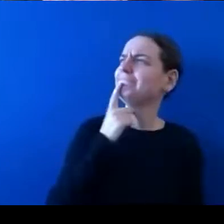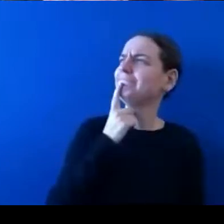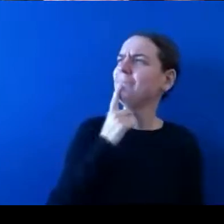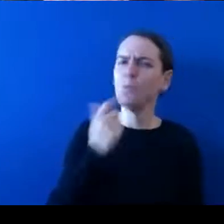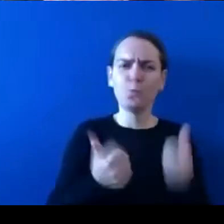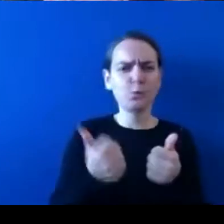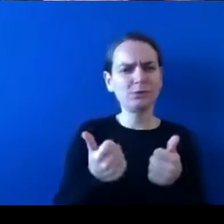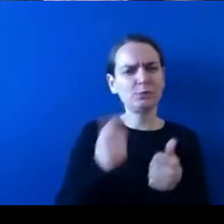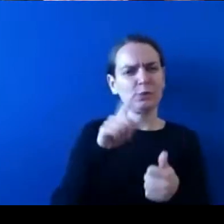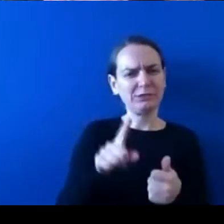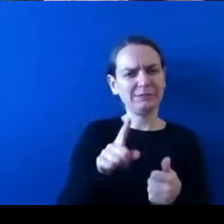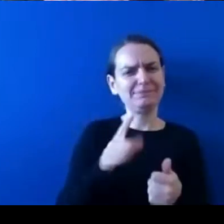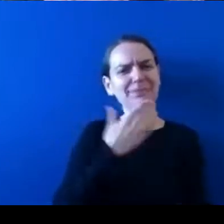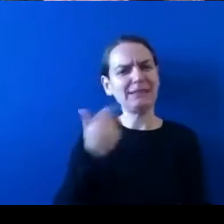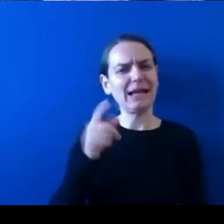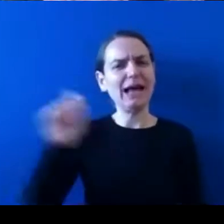correctly.